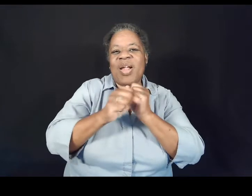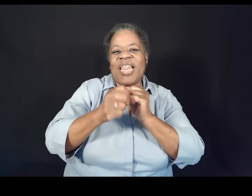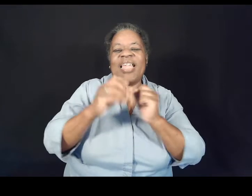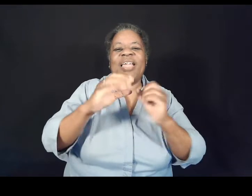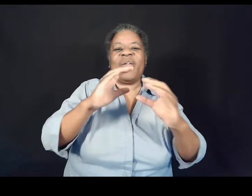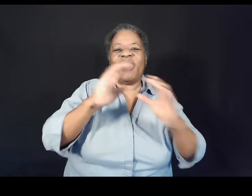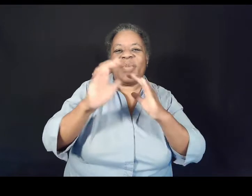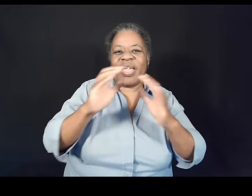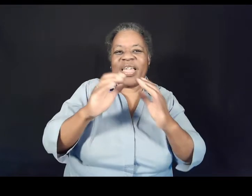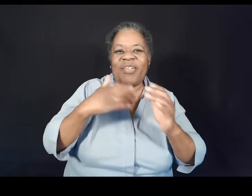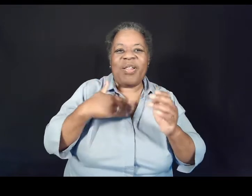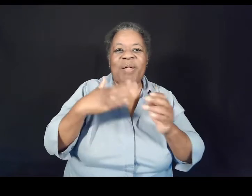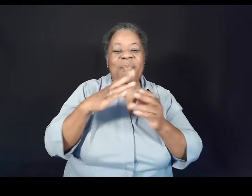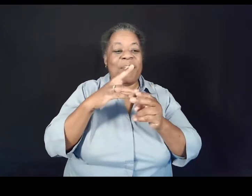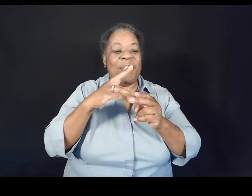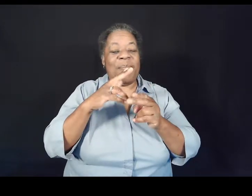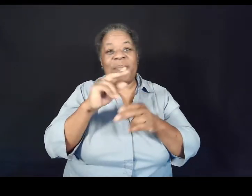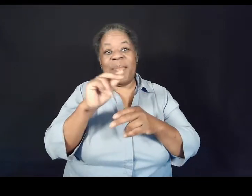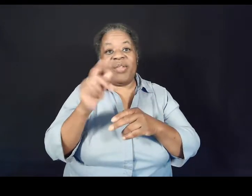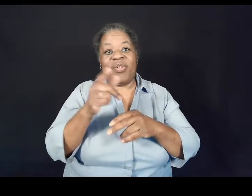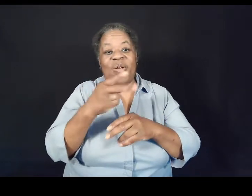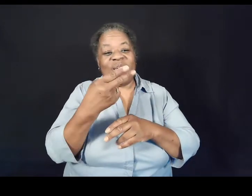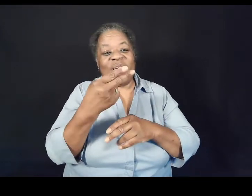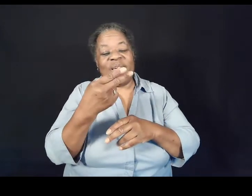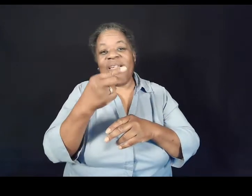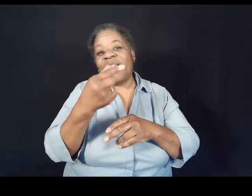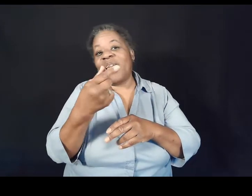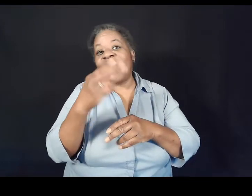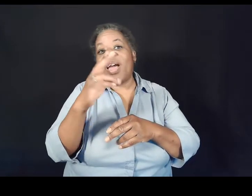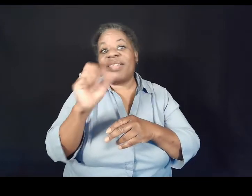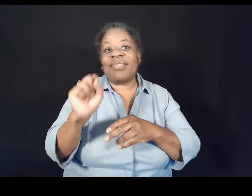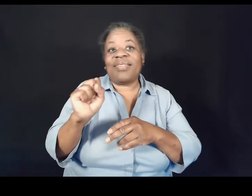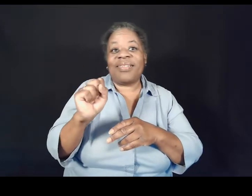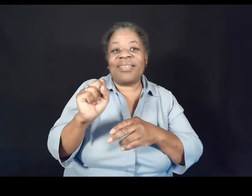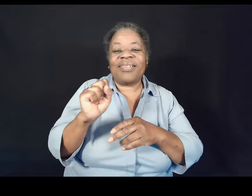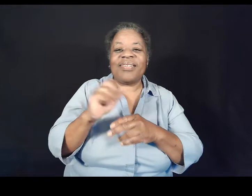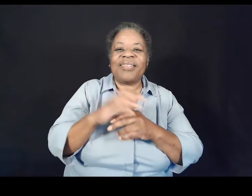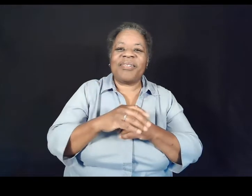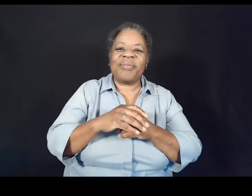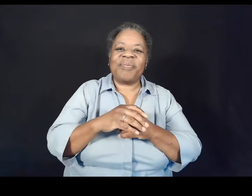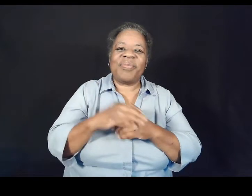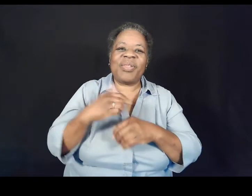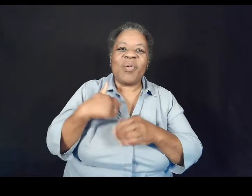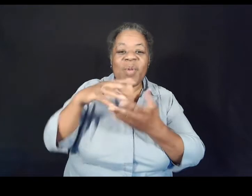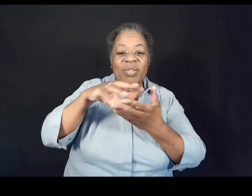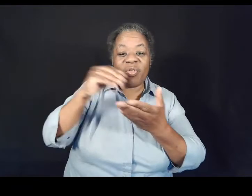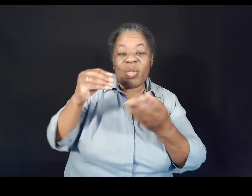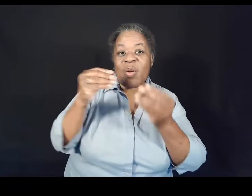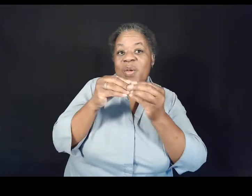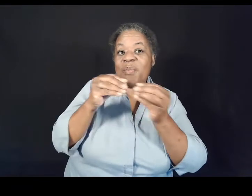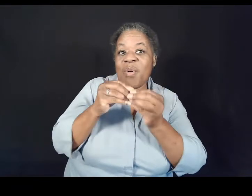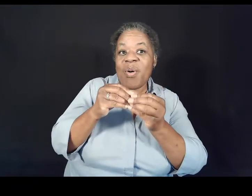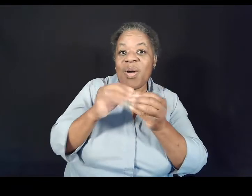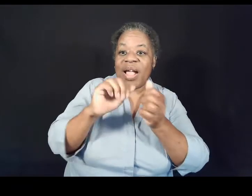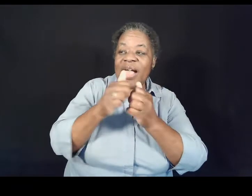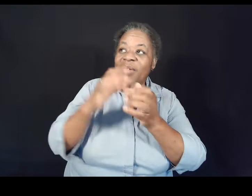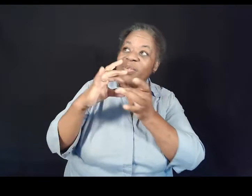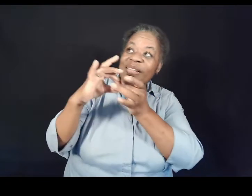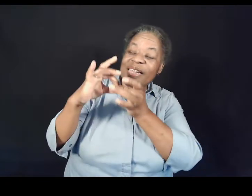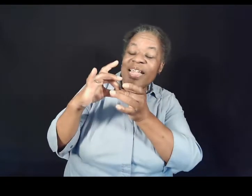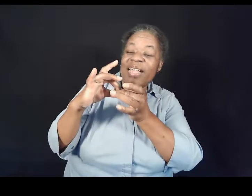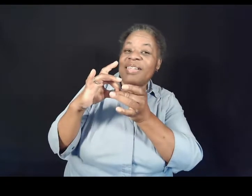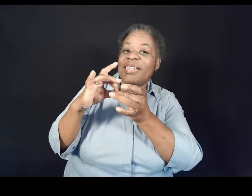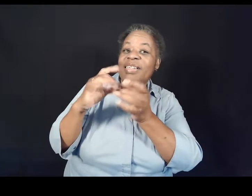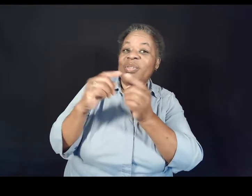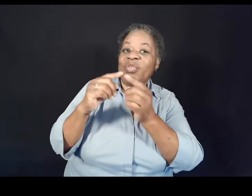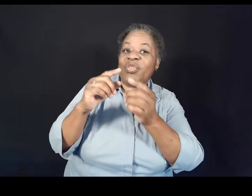dog, Gus. He's just along for the ride today. If you'd like to learn a little bit more about how to get connected to our church, feel free to pause the video